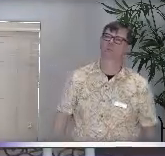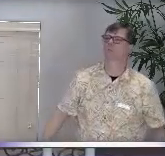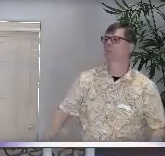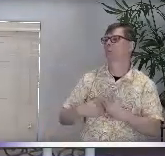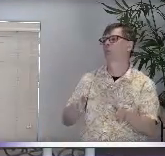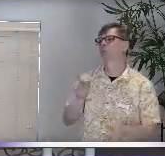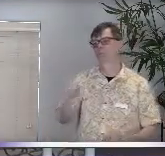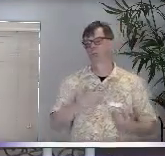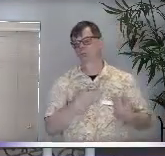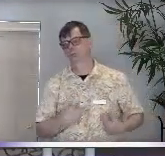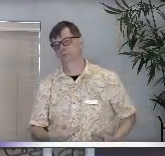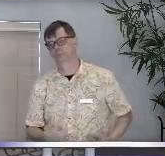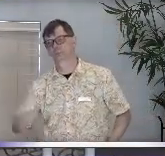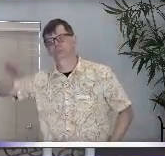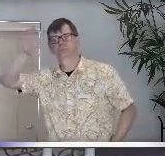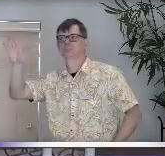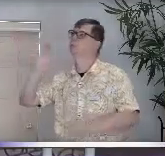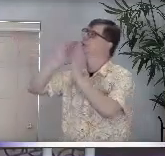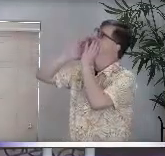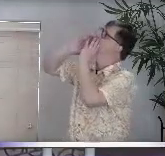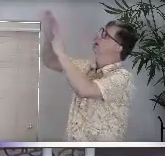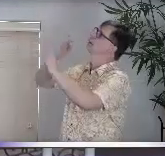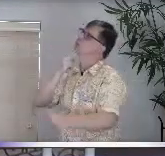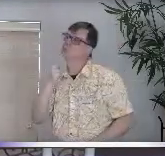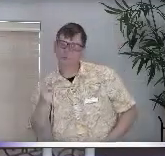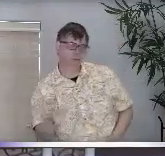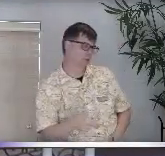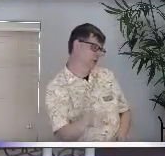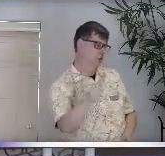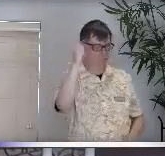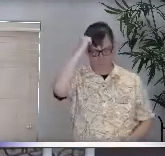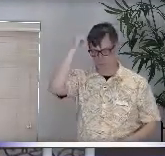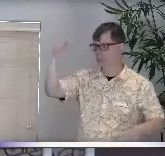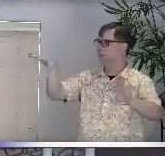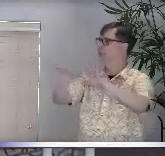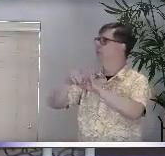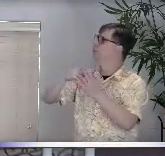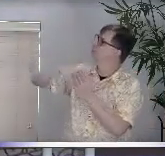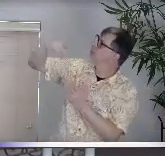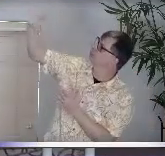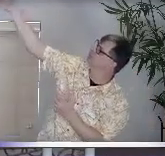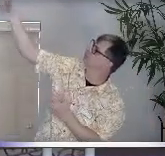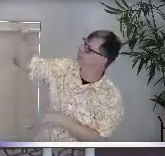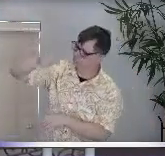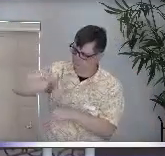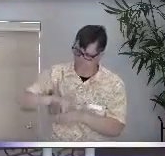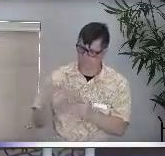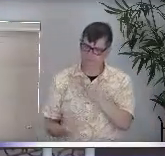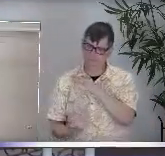your heart, it stops the screaming two-year-old in your mind, and it connects you to divine, and it puts the fire